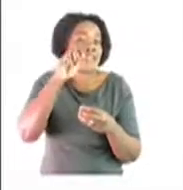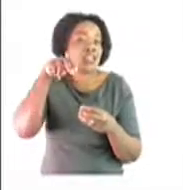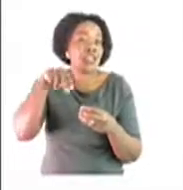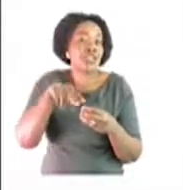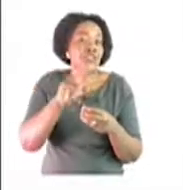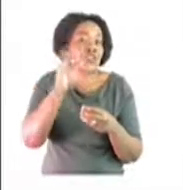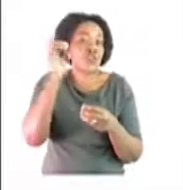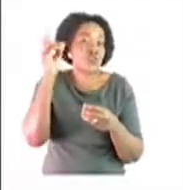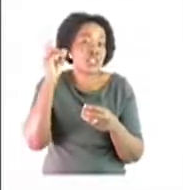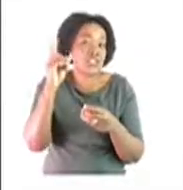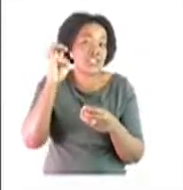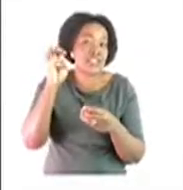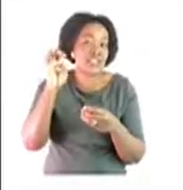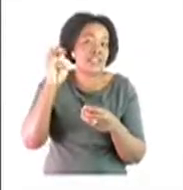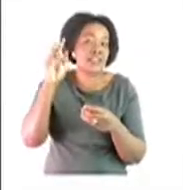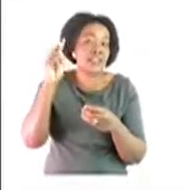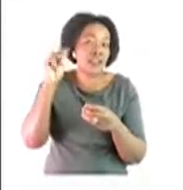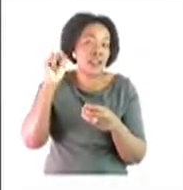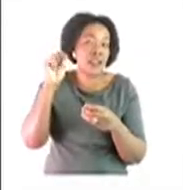also across.